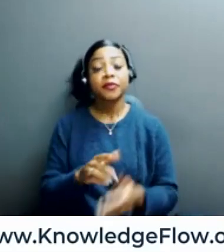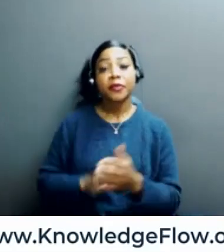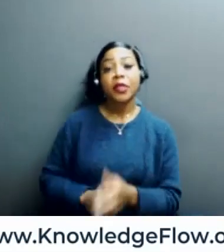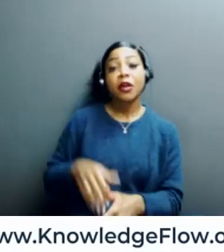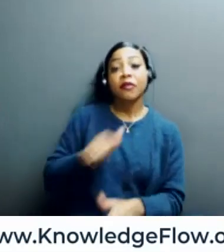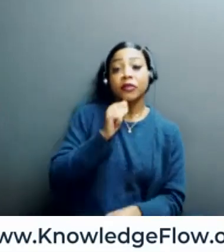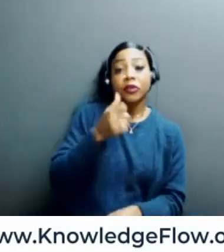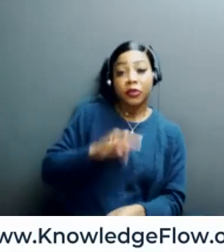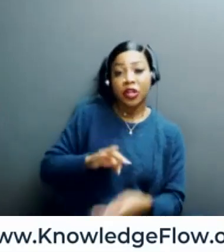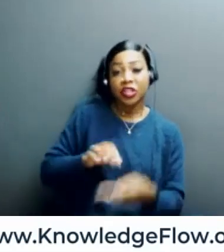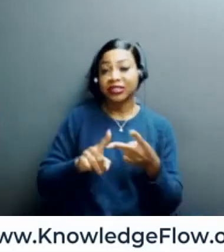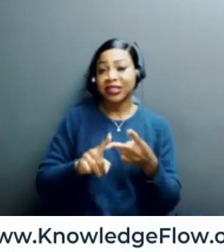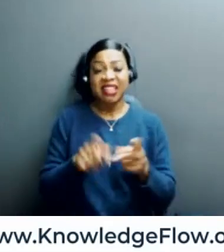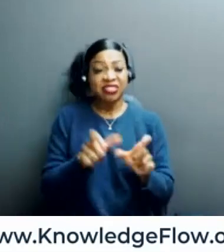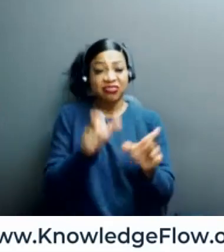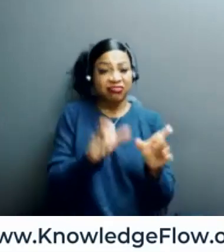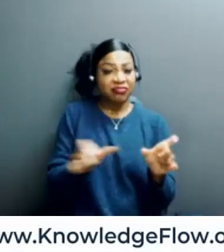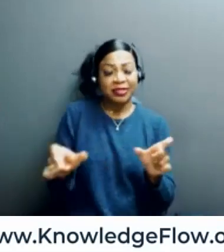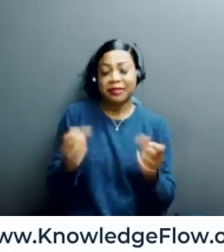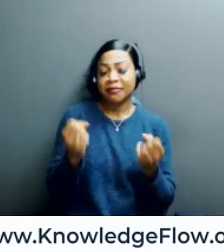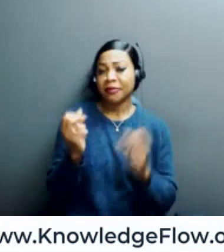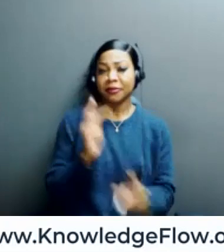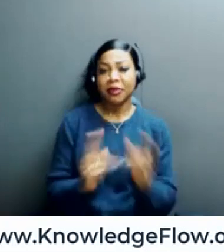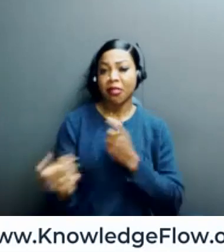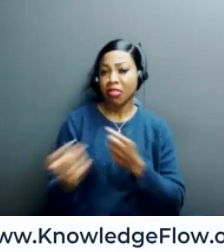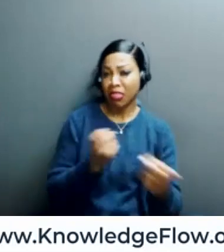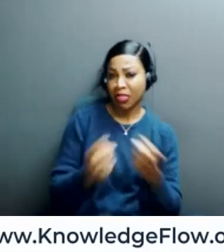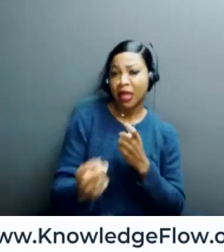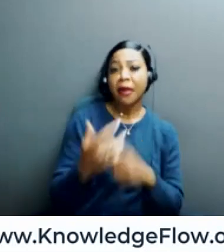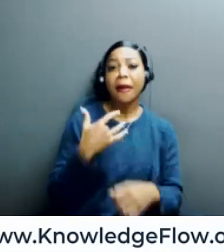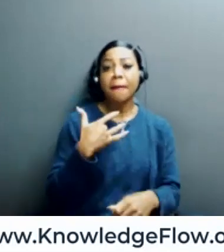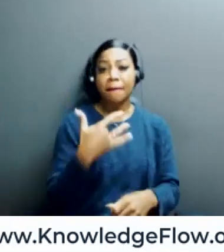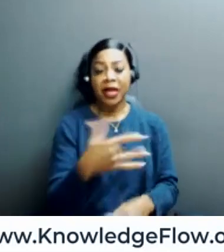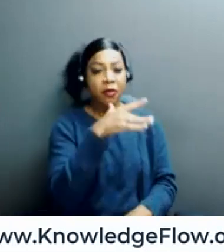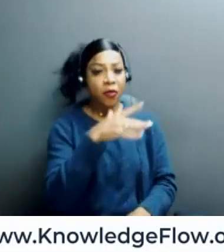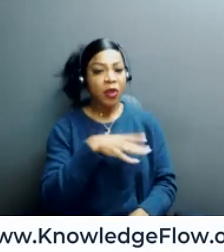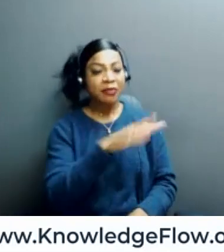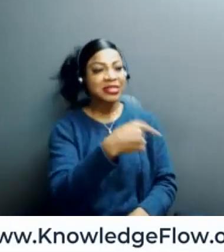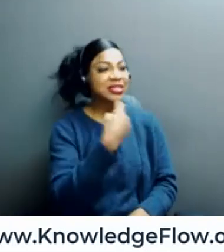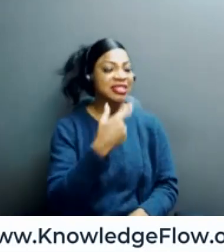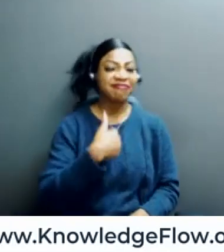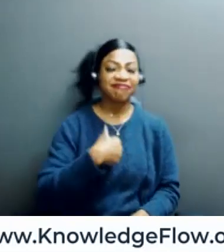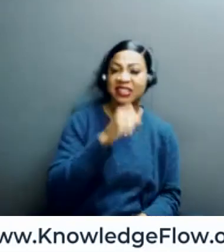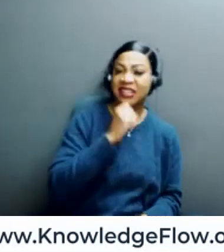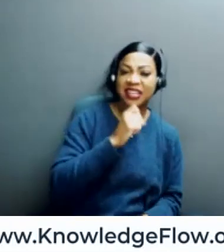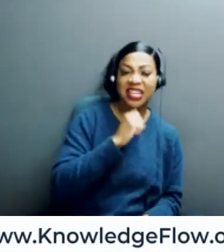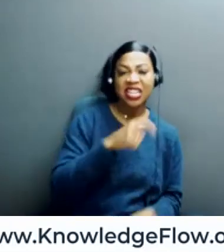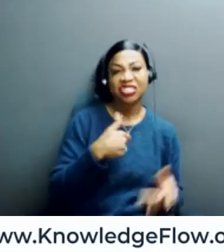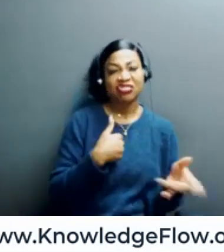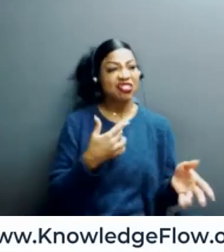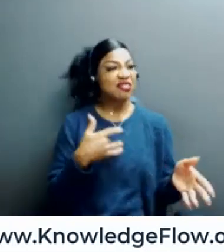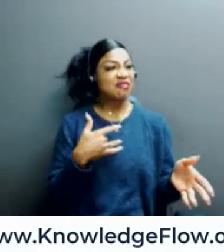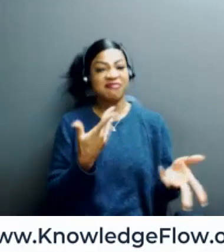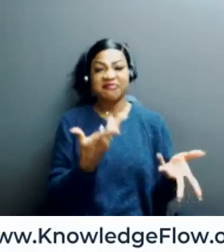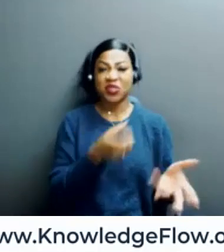personally I get asked that question a lot women I don't hear it from men but women will say hey I'm a certain age am I too old to start a career